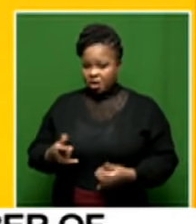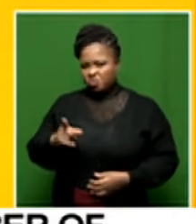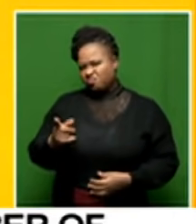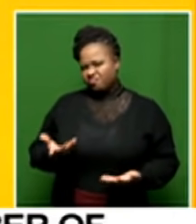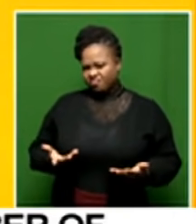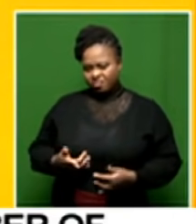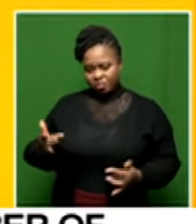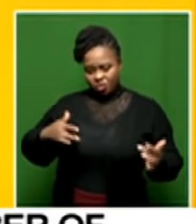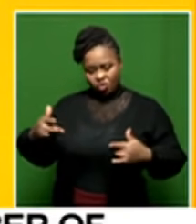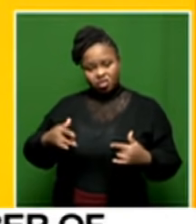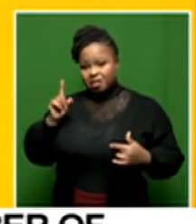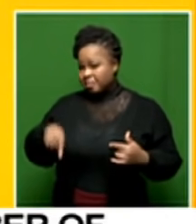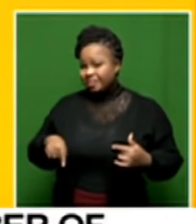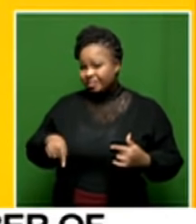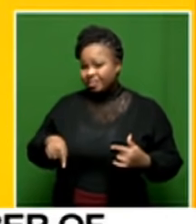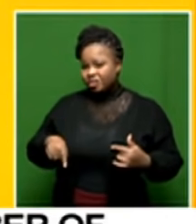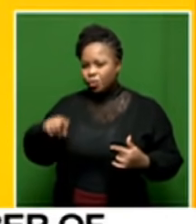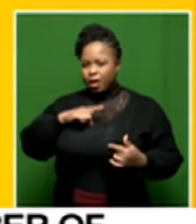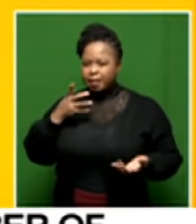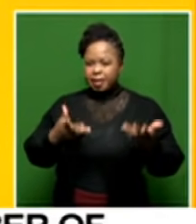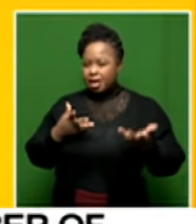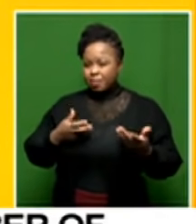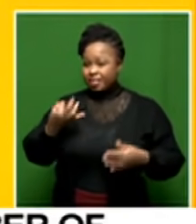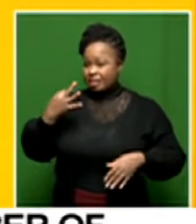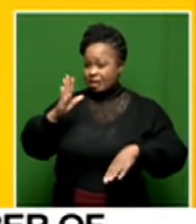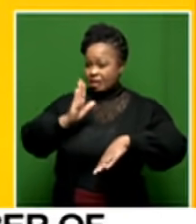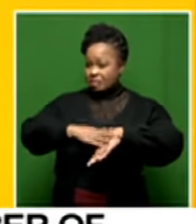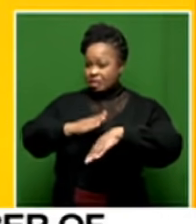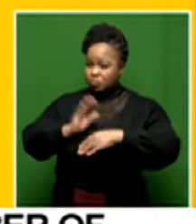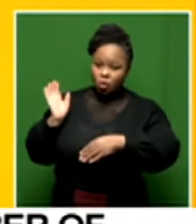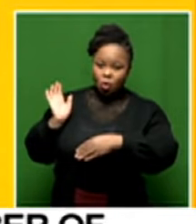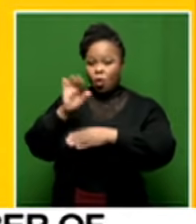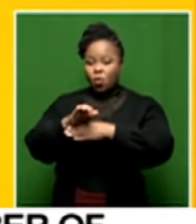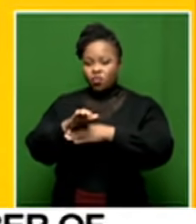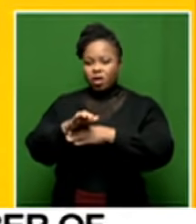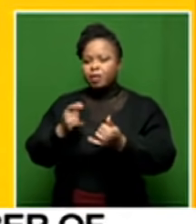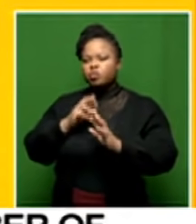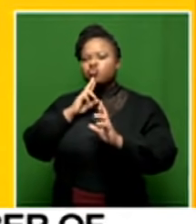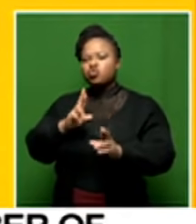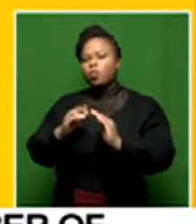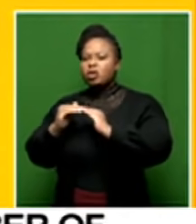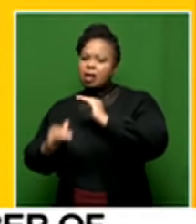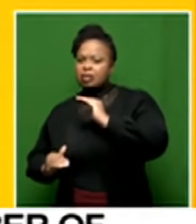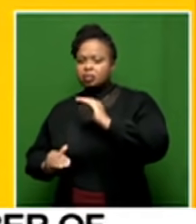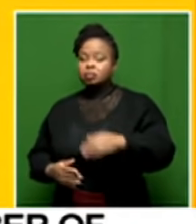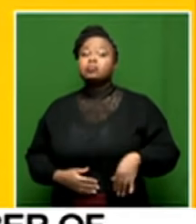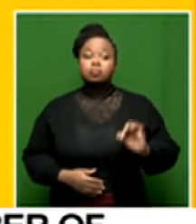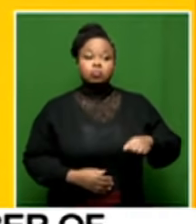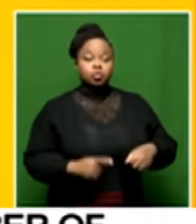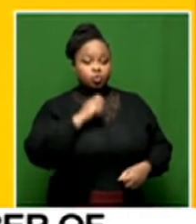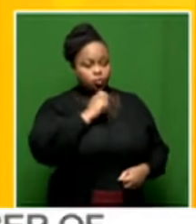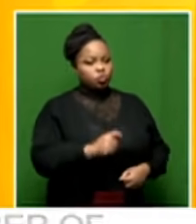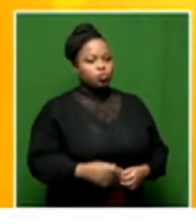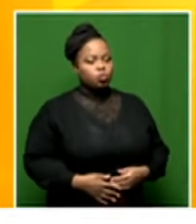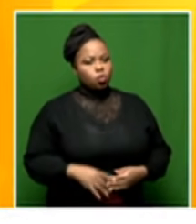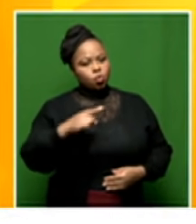of greater concern that these numbers may be 3 times more than what we are actually reporting? Absolutely, and as you know,